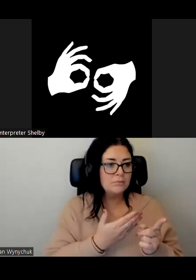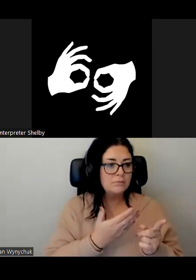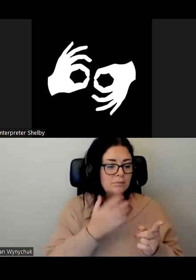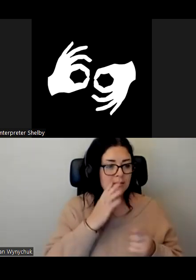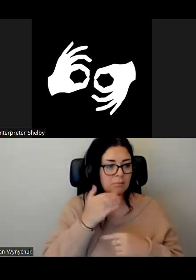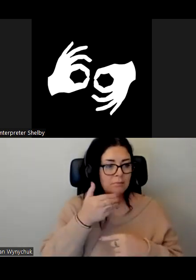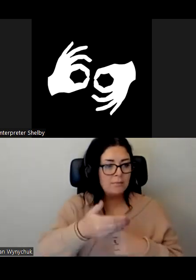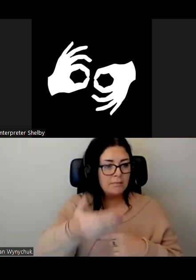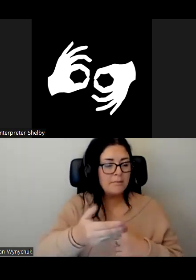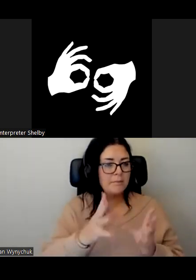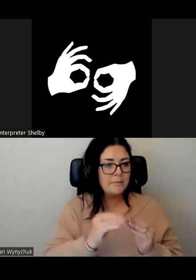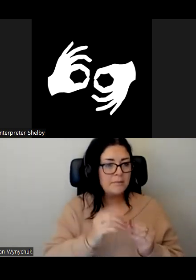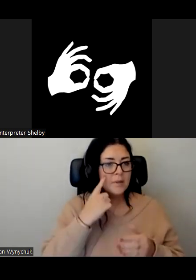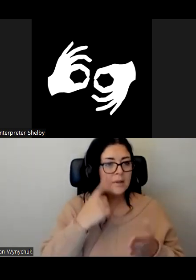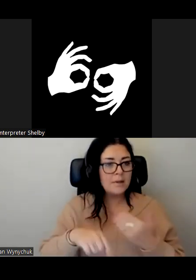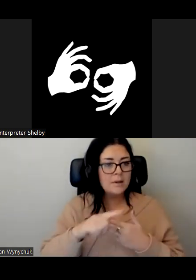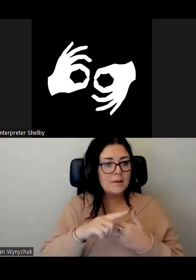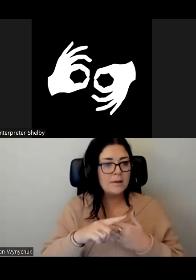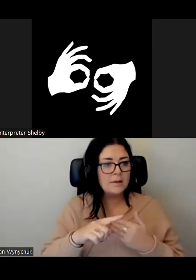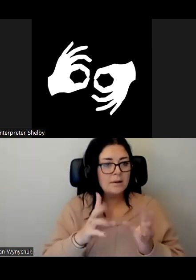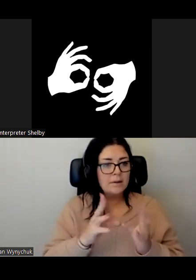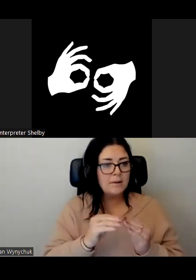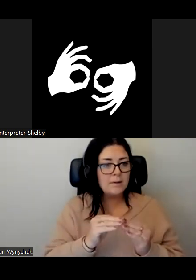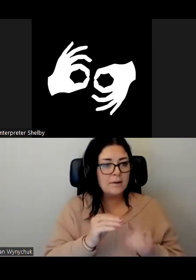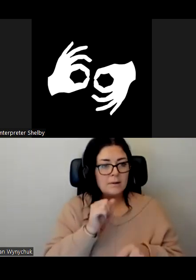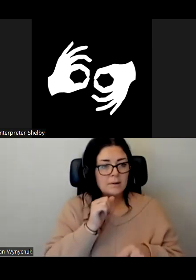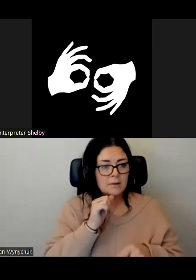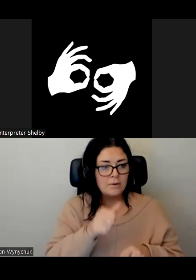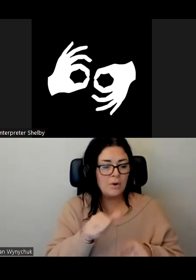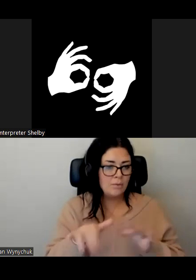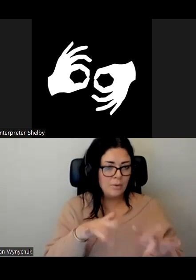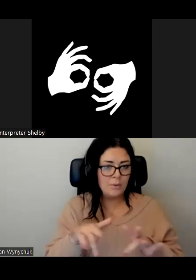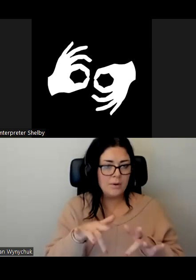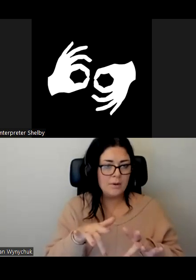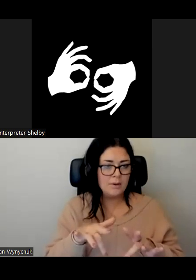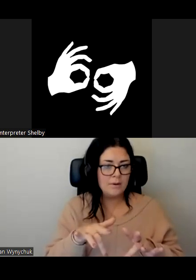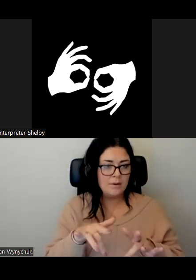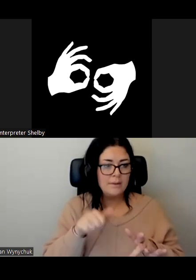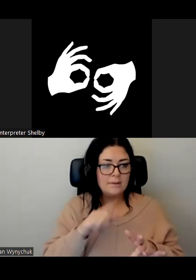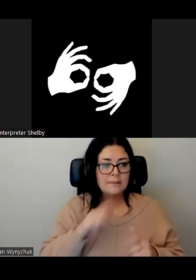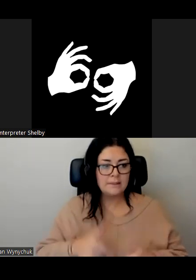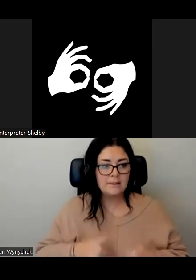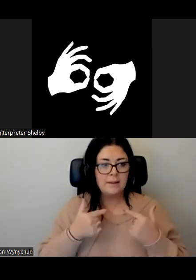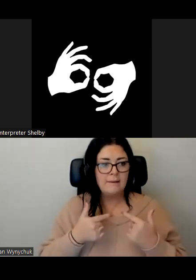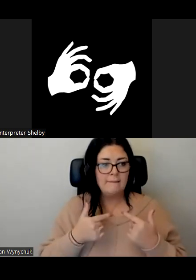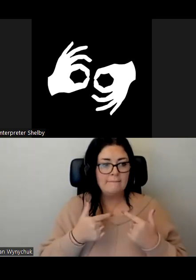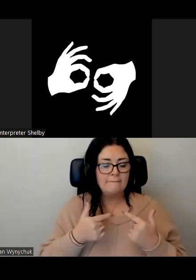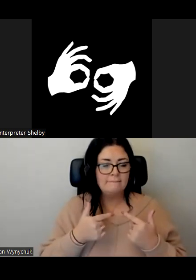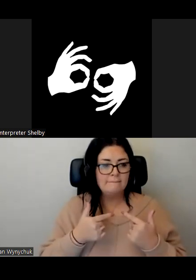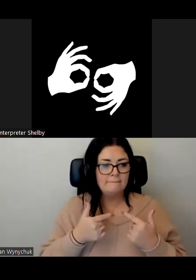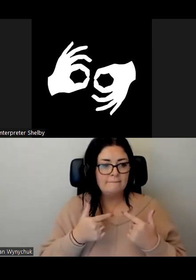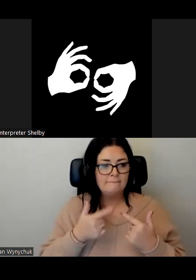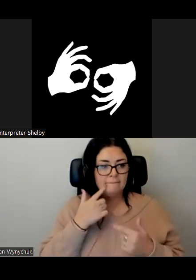call that next week's session, I failed to say this, will not be recorded. This is a live session only,